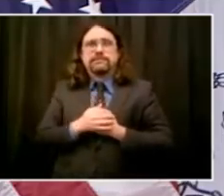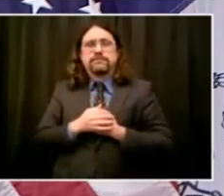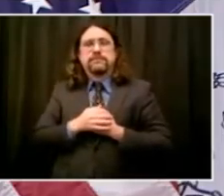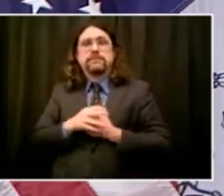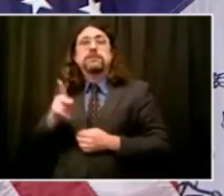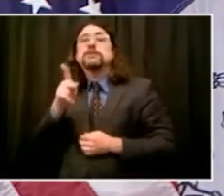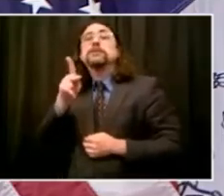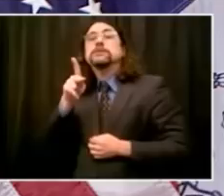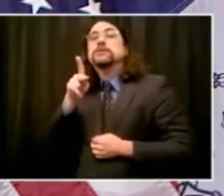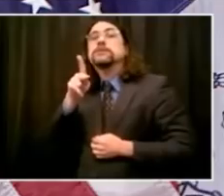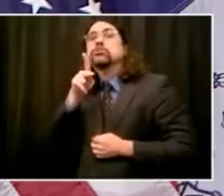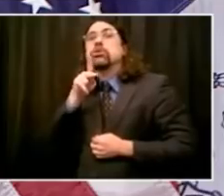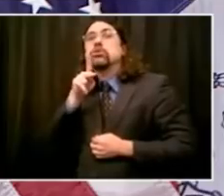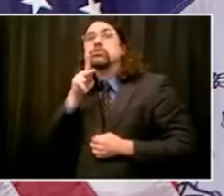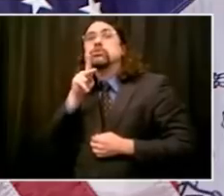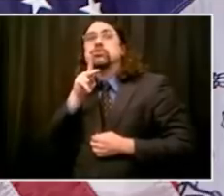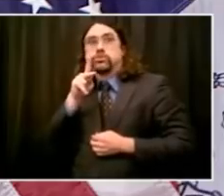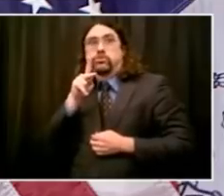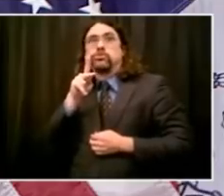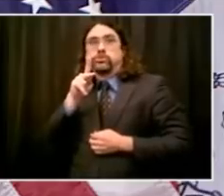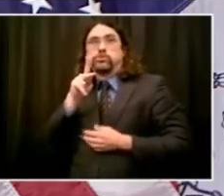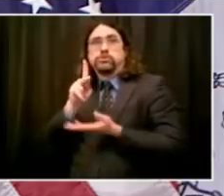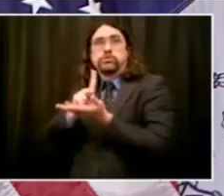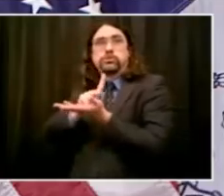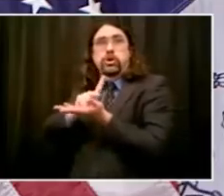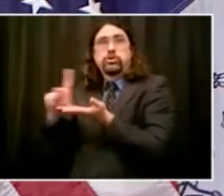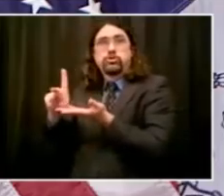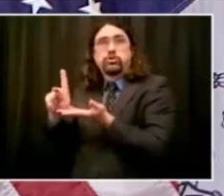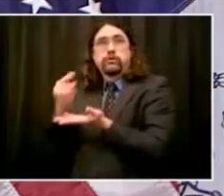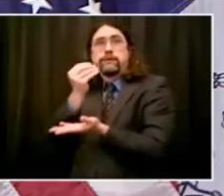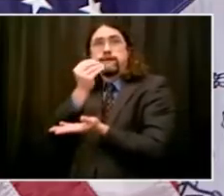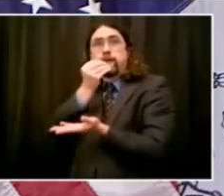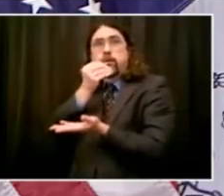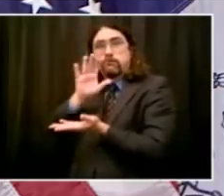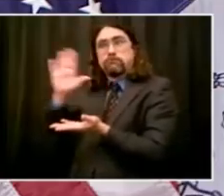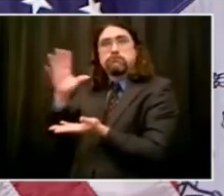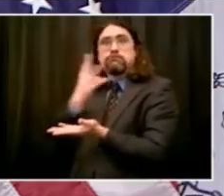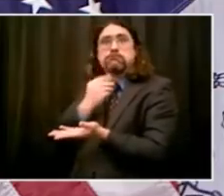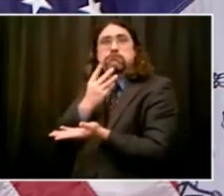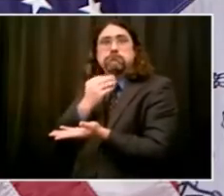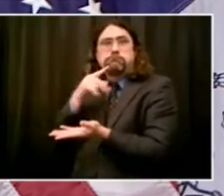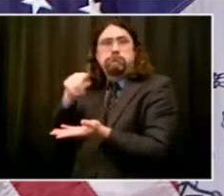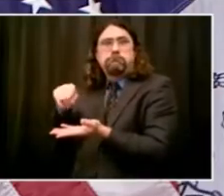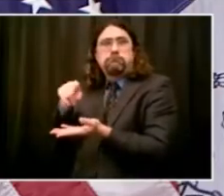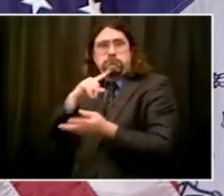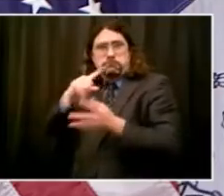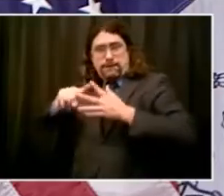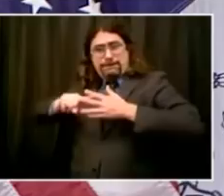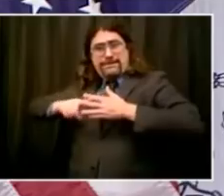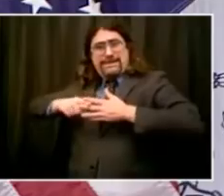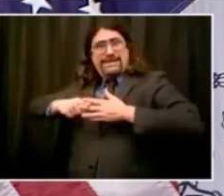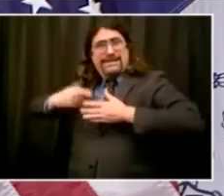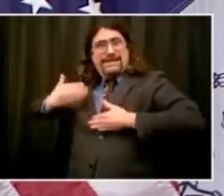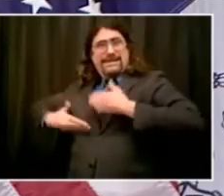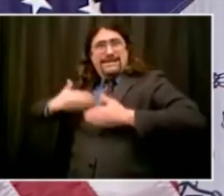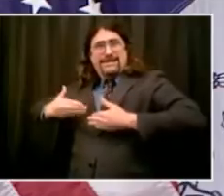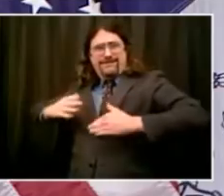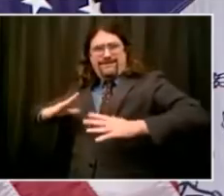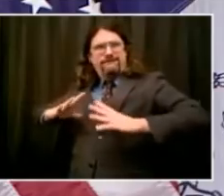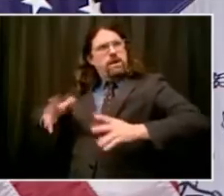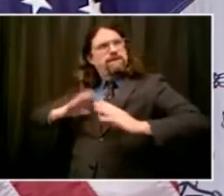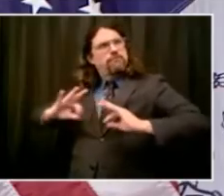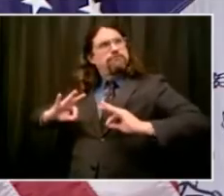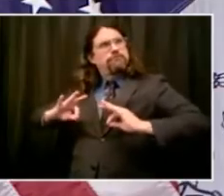roll with peanut butter and chocolate chip cookies, and it's the same package over and over. And another resident from Manhattan who